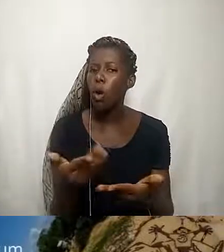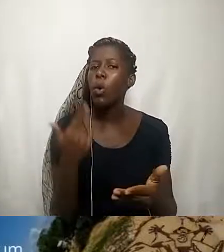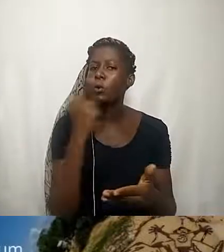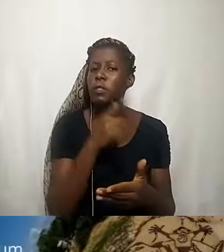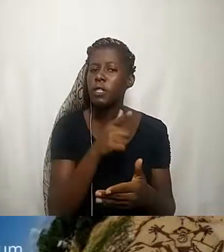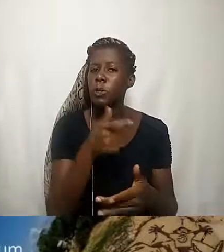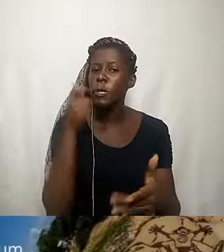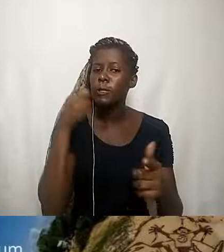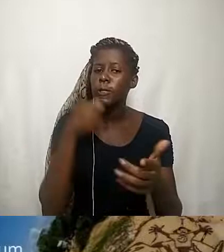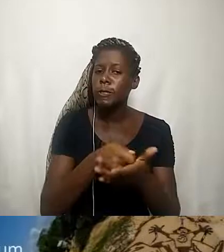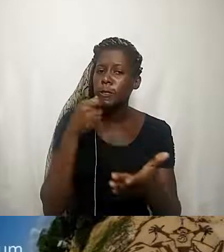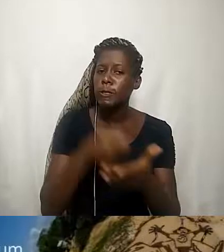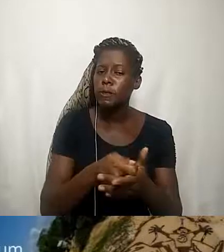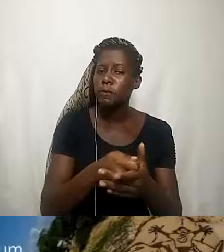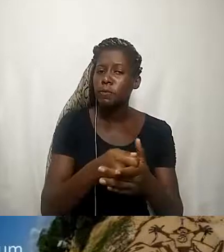groupers.